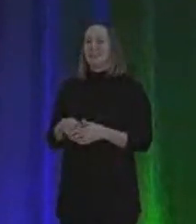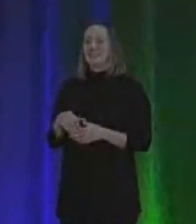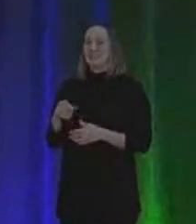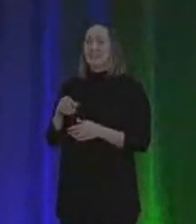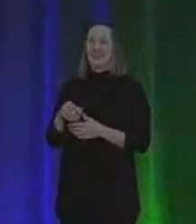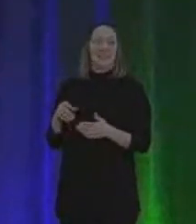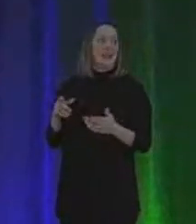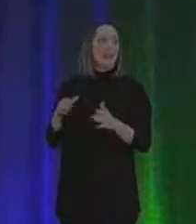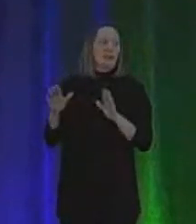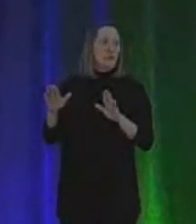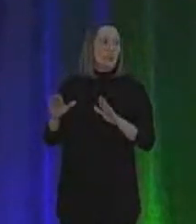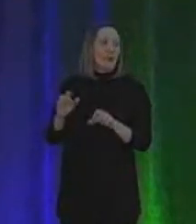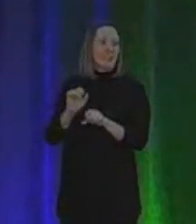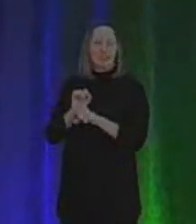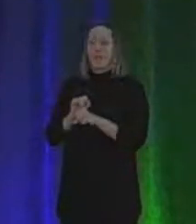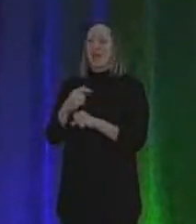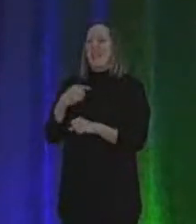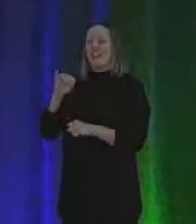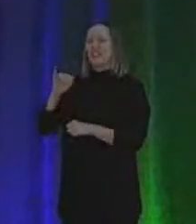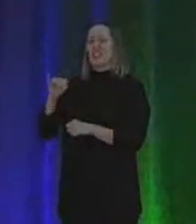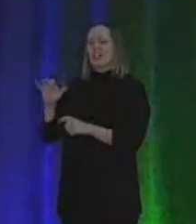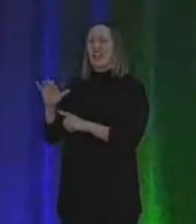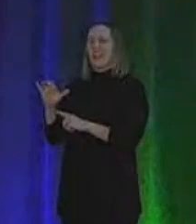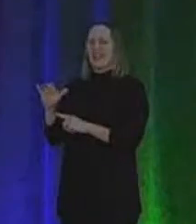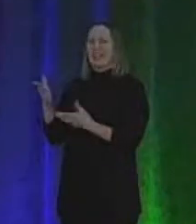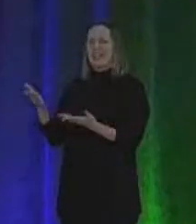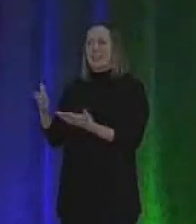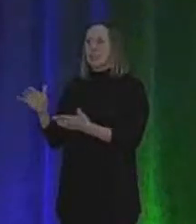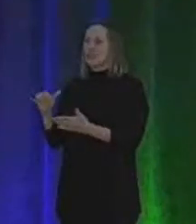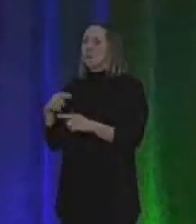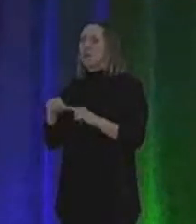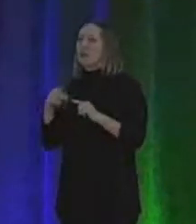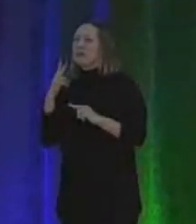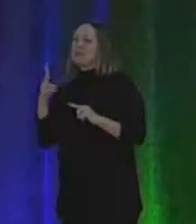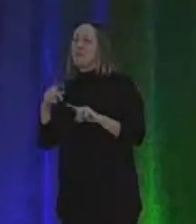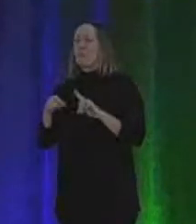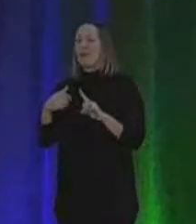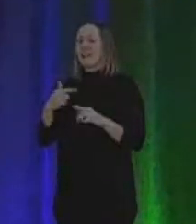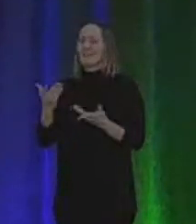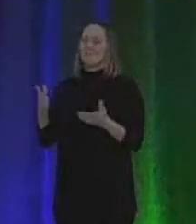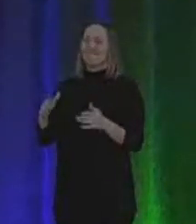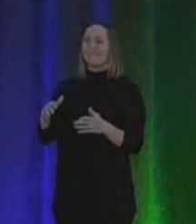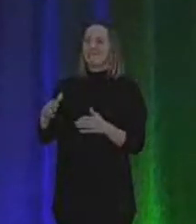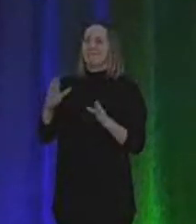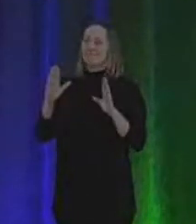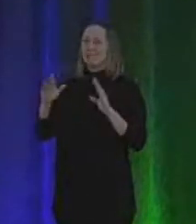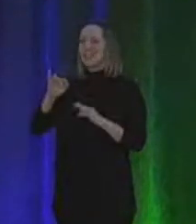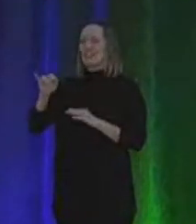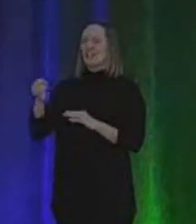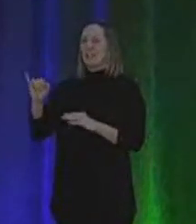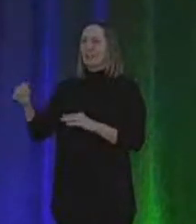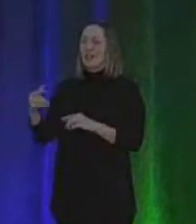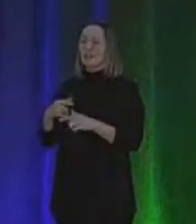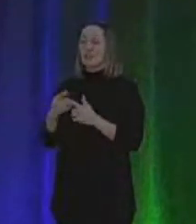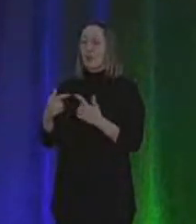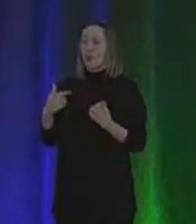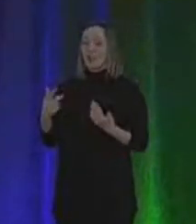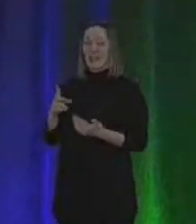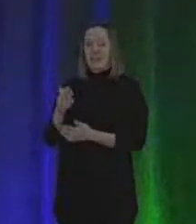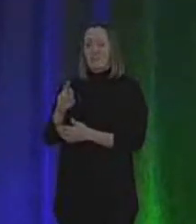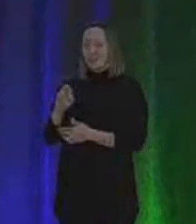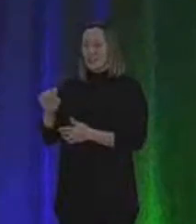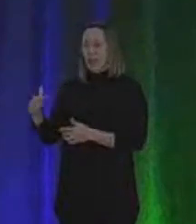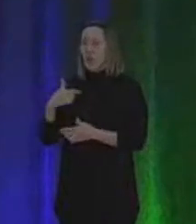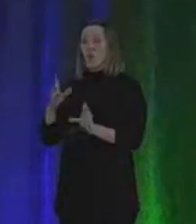doing an incredible job. I think JJ from the Next.js team is here today. I can't see him in the crowd, but shout out JJ. So we at Vercel are